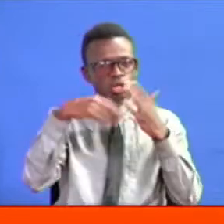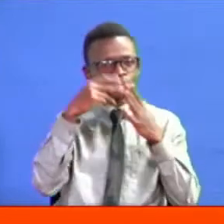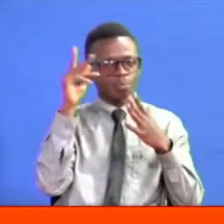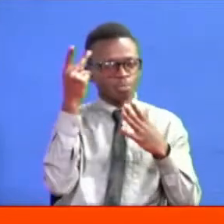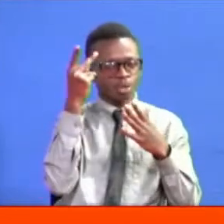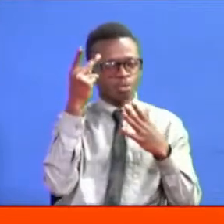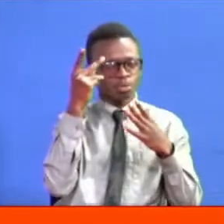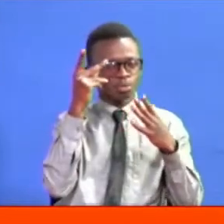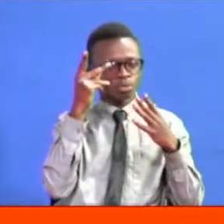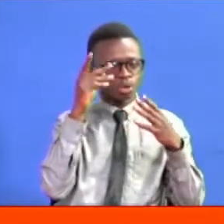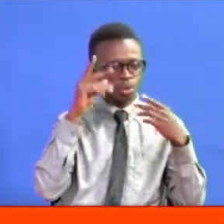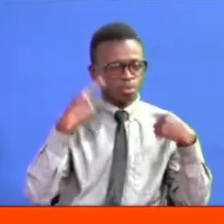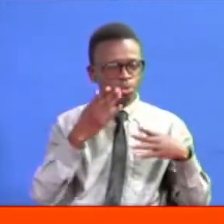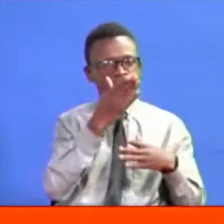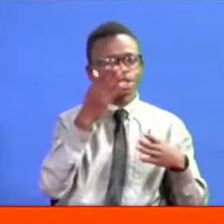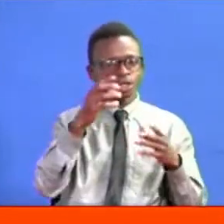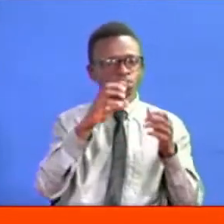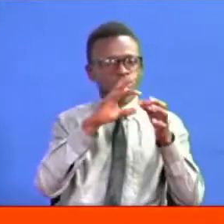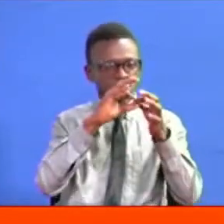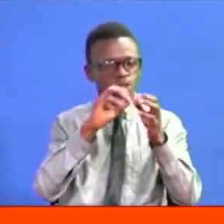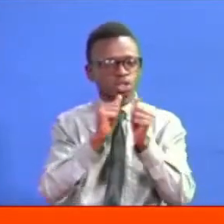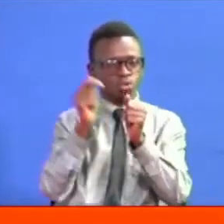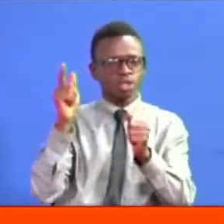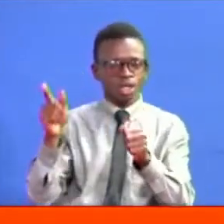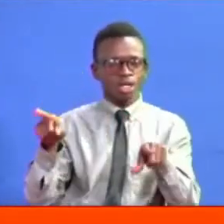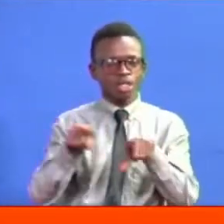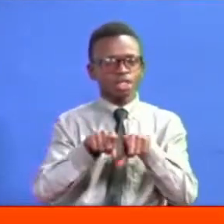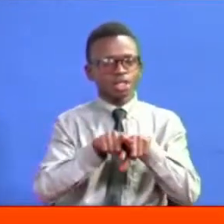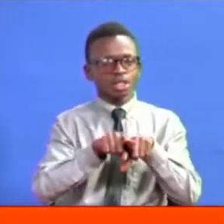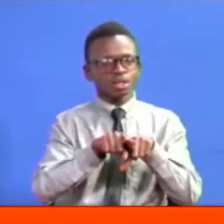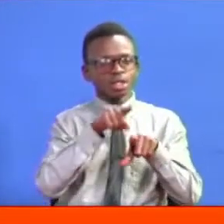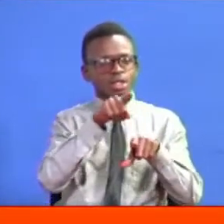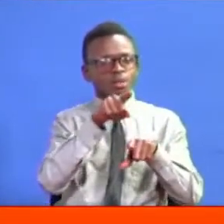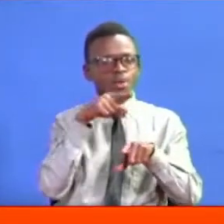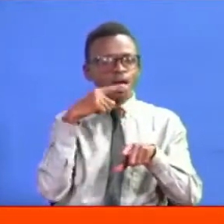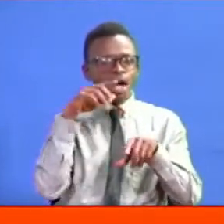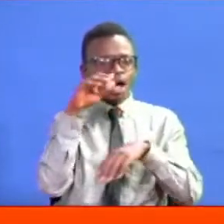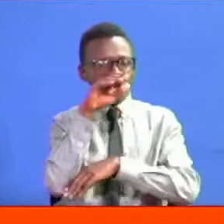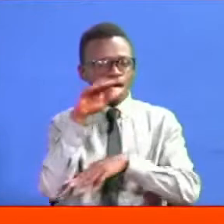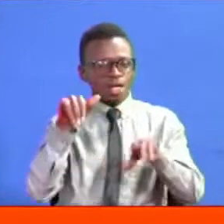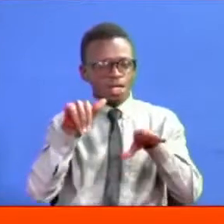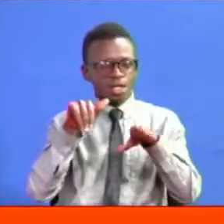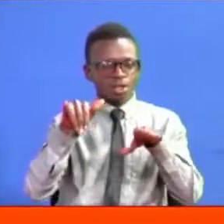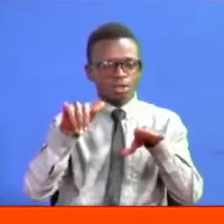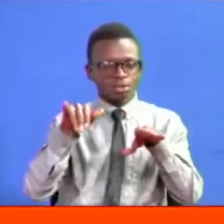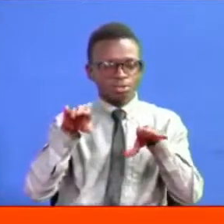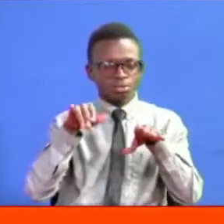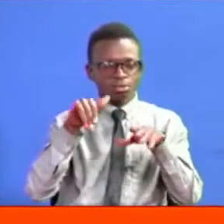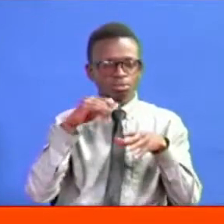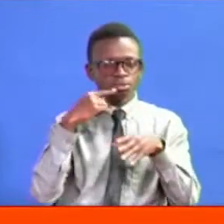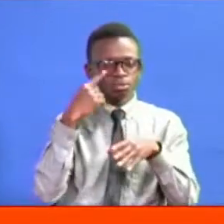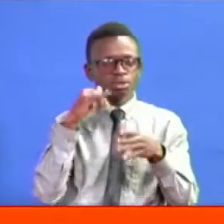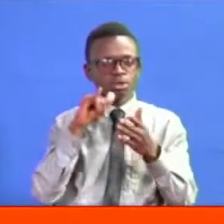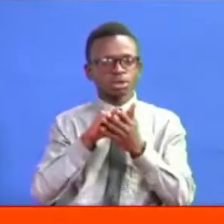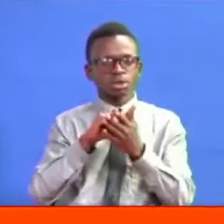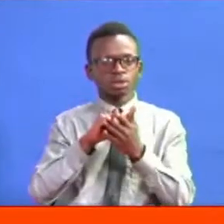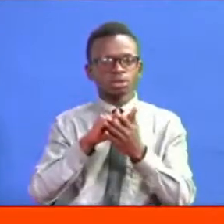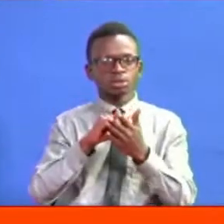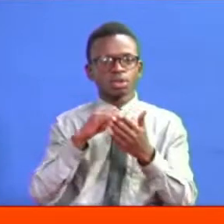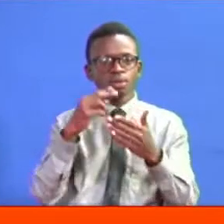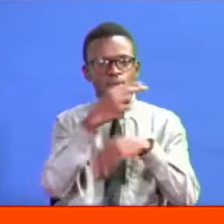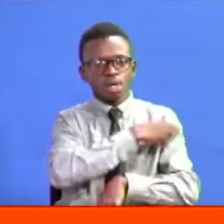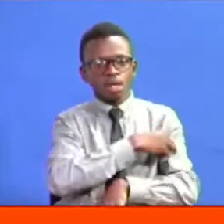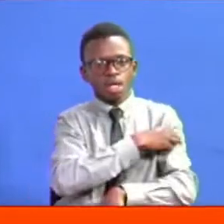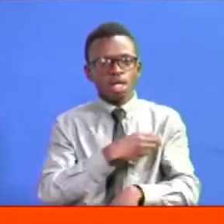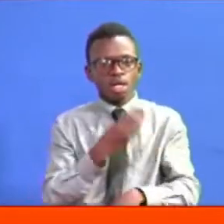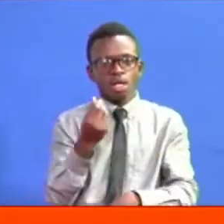work with her. Beatrice also added that their problem is healthcare financing, and she urged people to know the benefits of